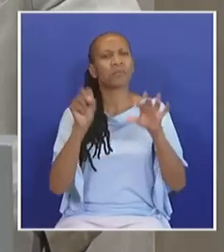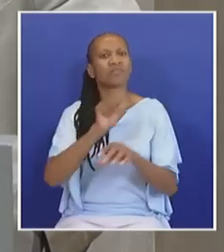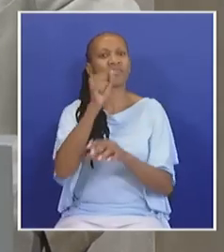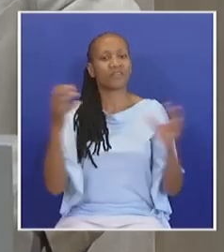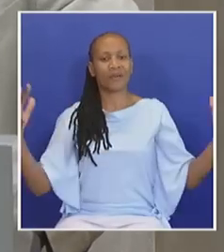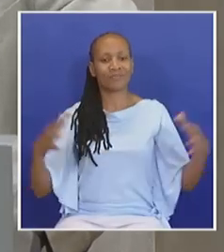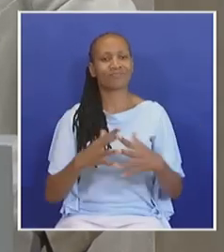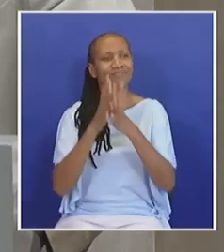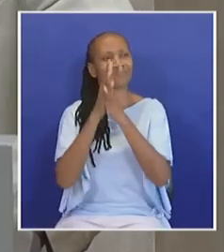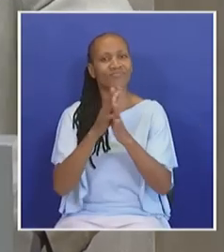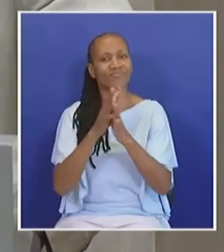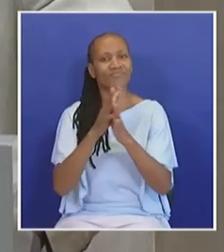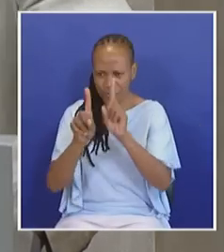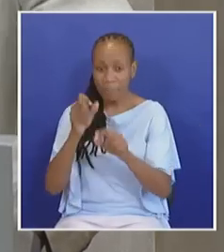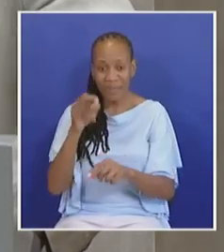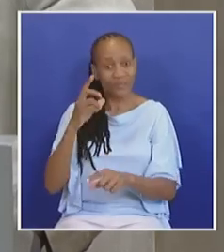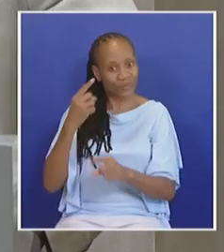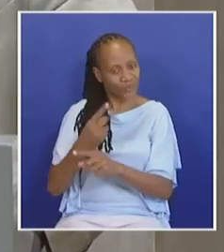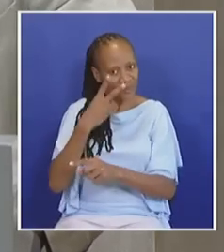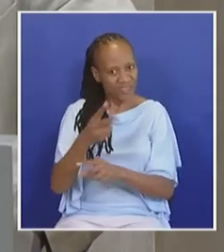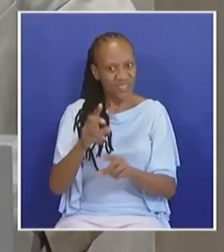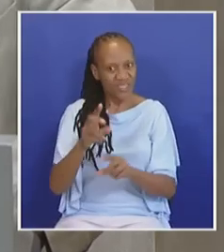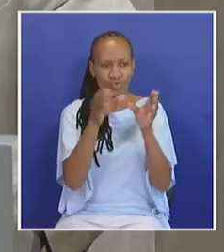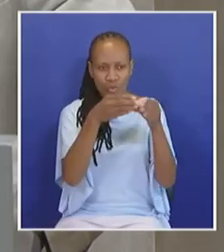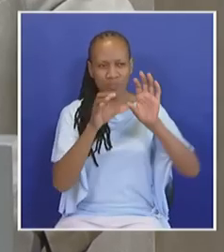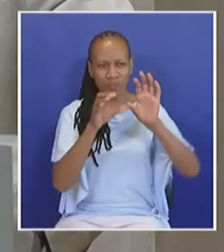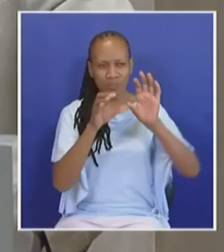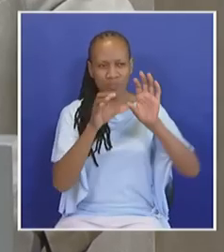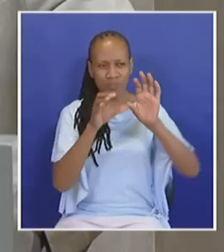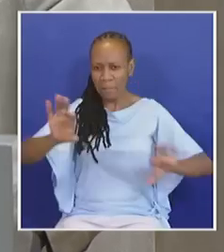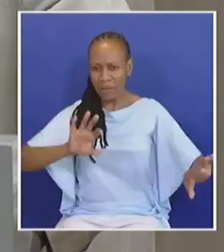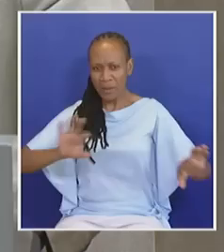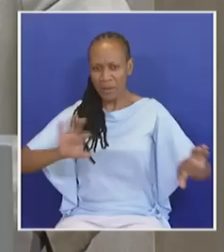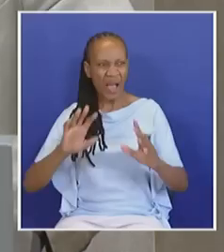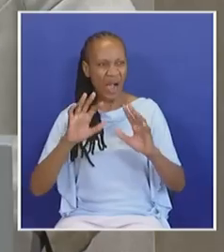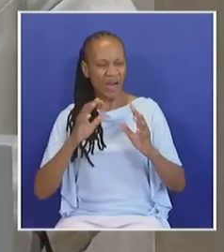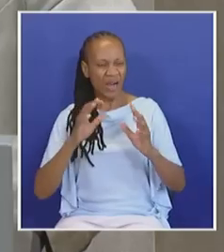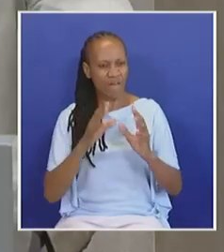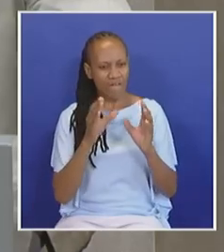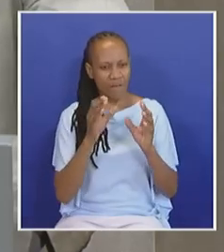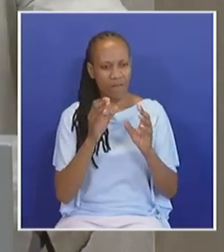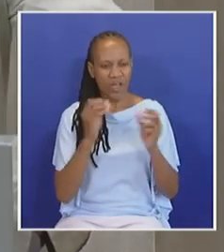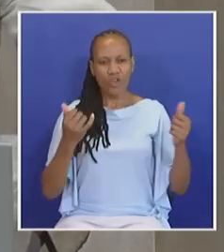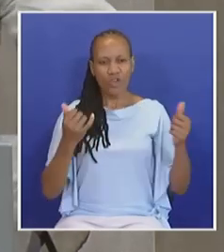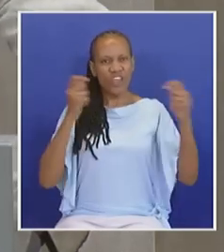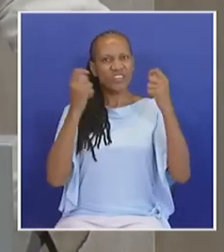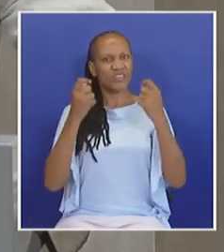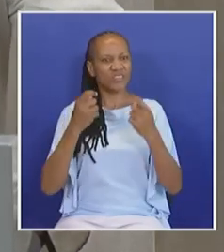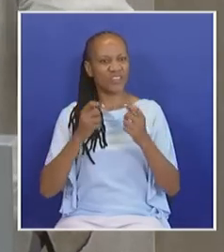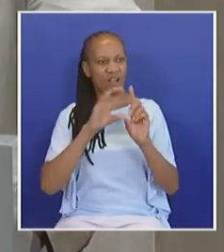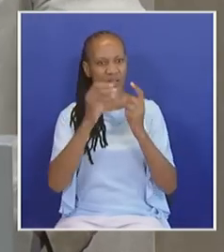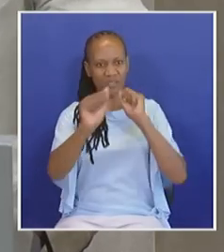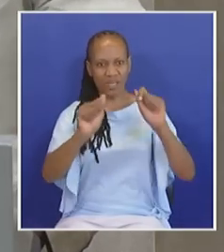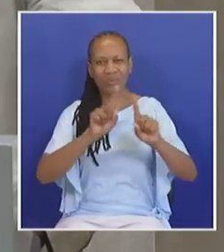diversity, but we see different groupings doing things separately, each to their own individual corners? This unnecessary